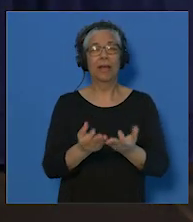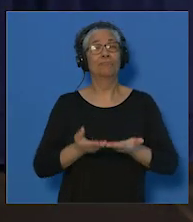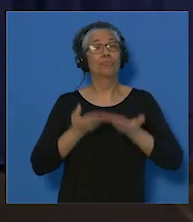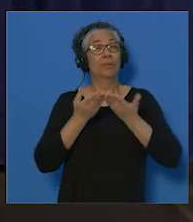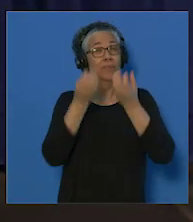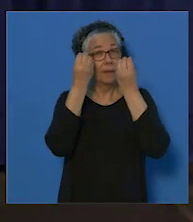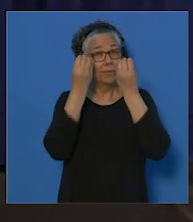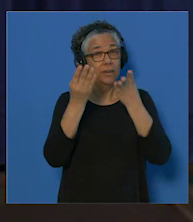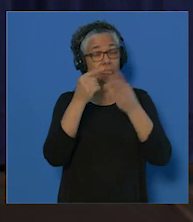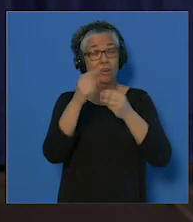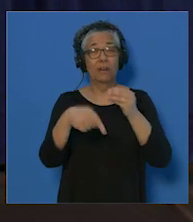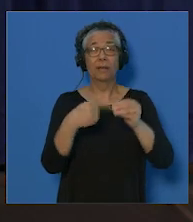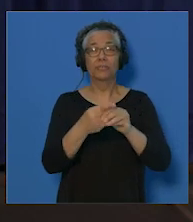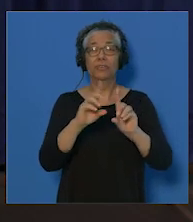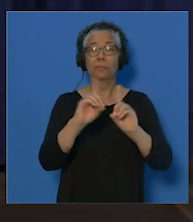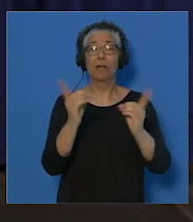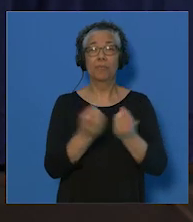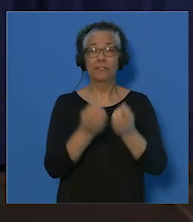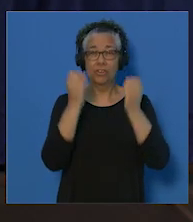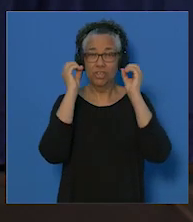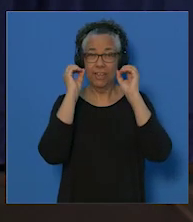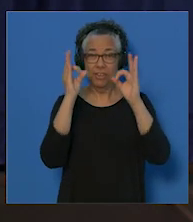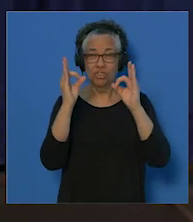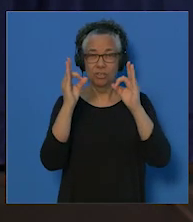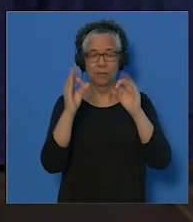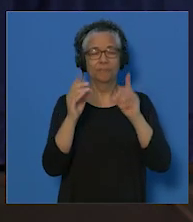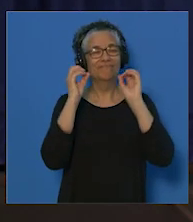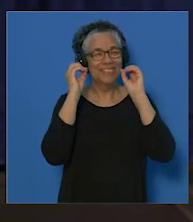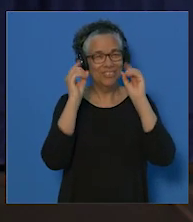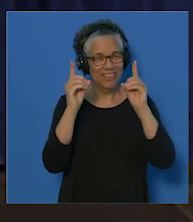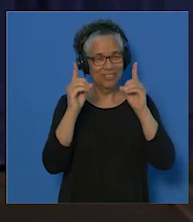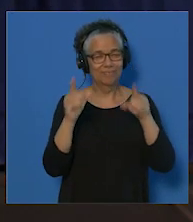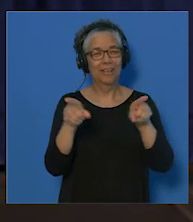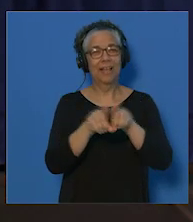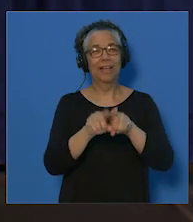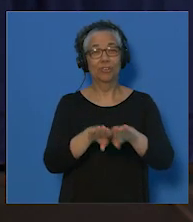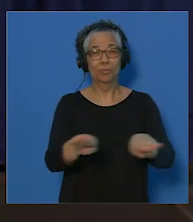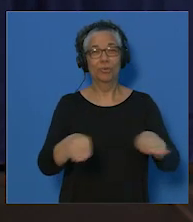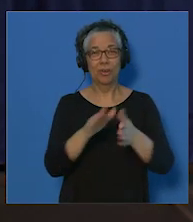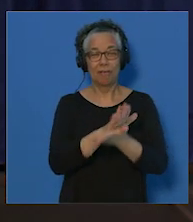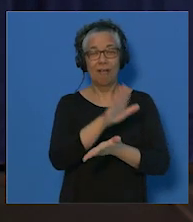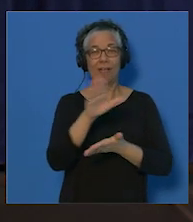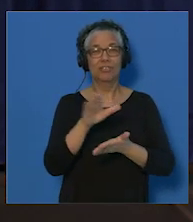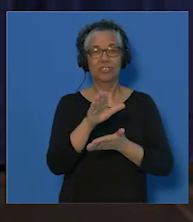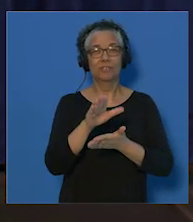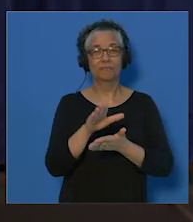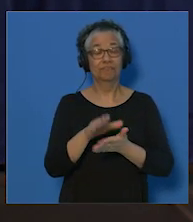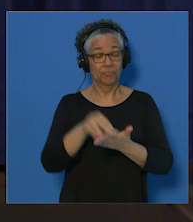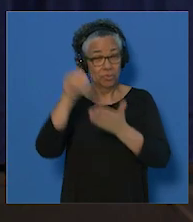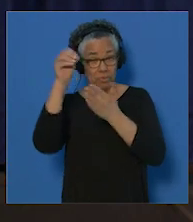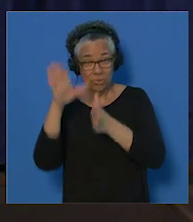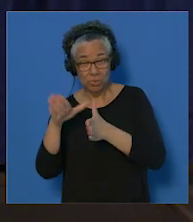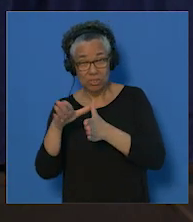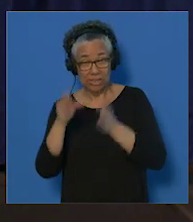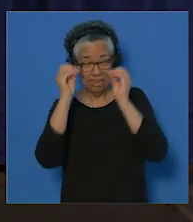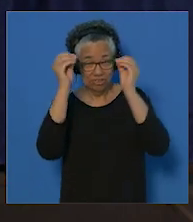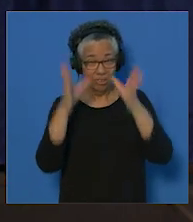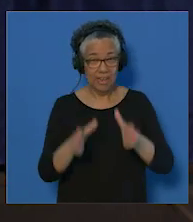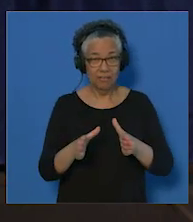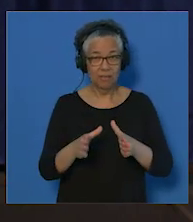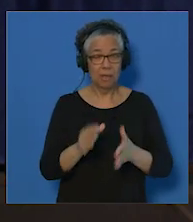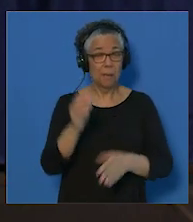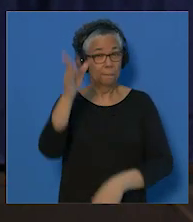on both the Department of Education and Bermuda College matters for our students, educators, parents, and